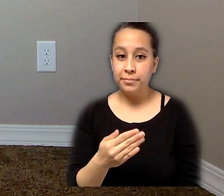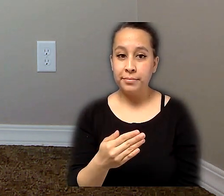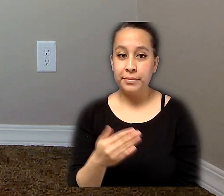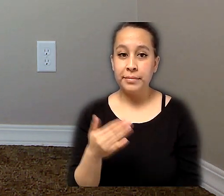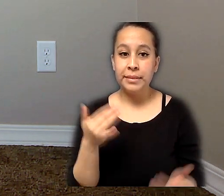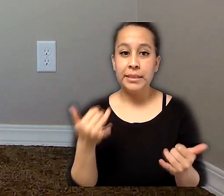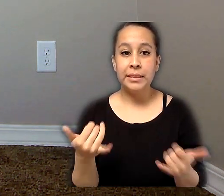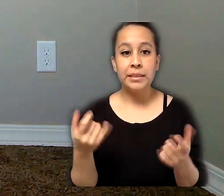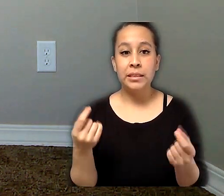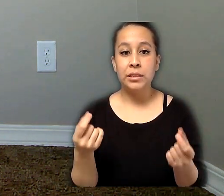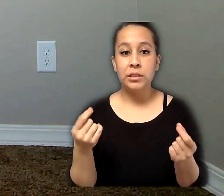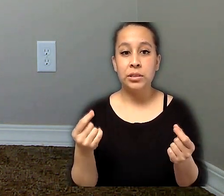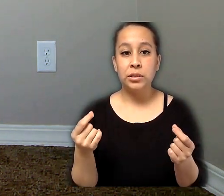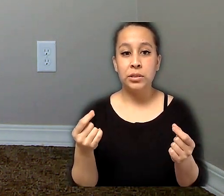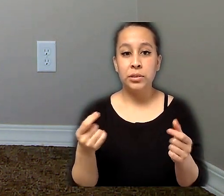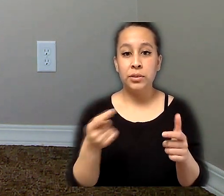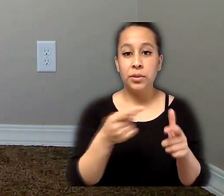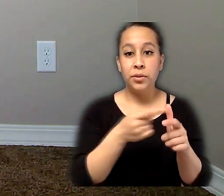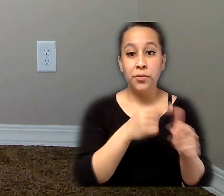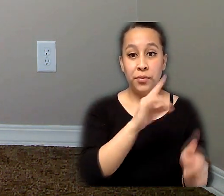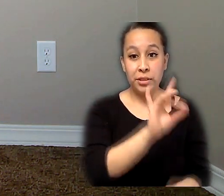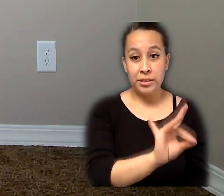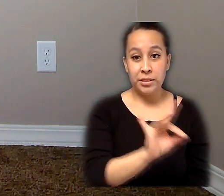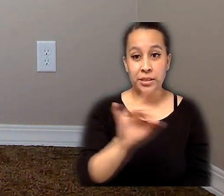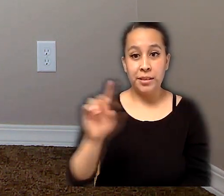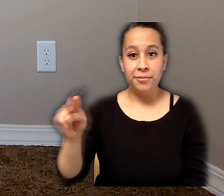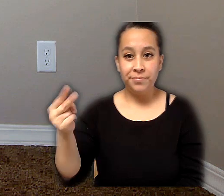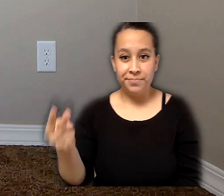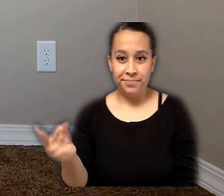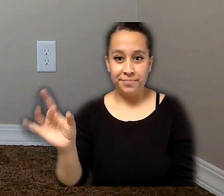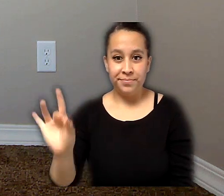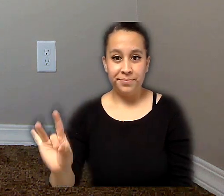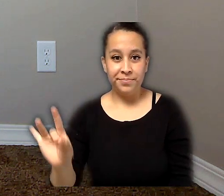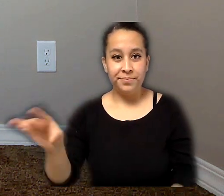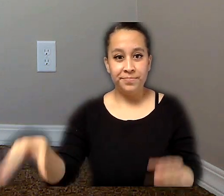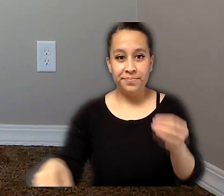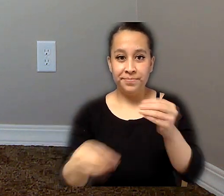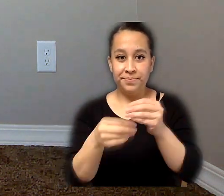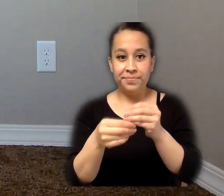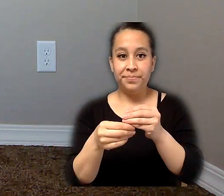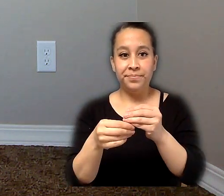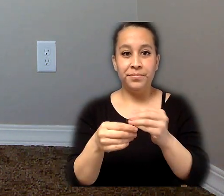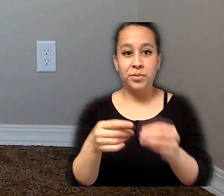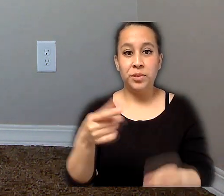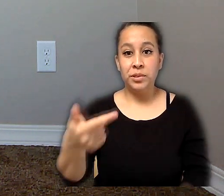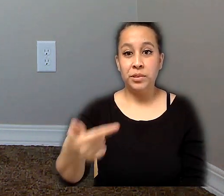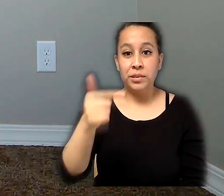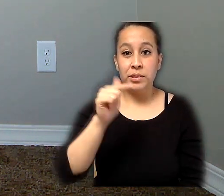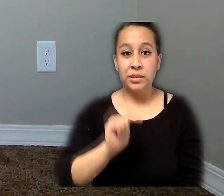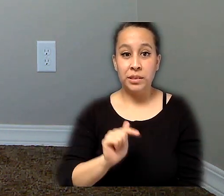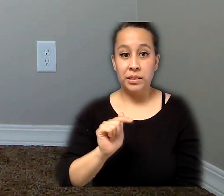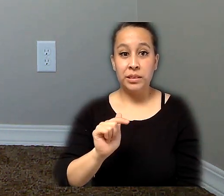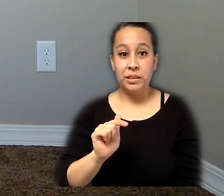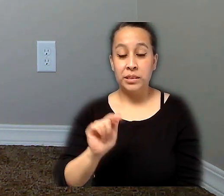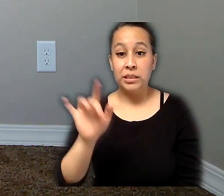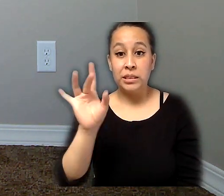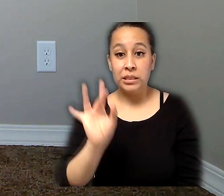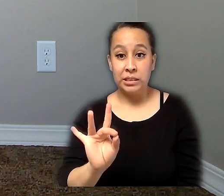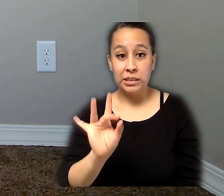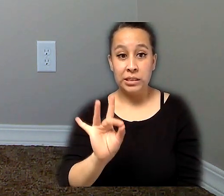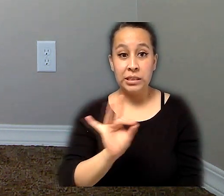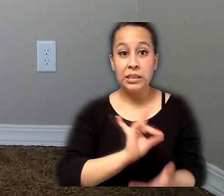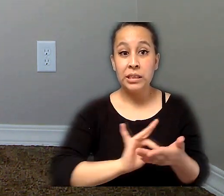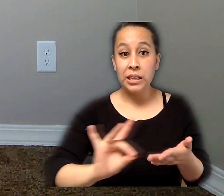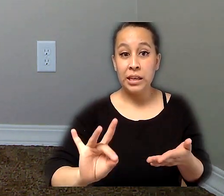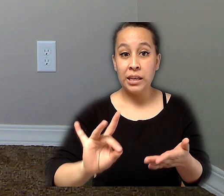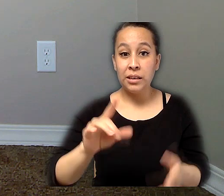do first eight count and the second eight count. Put them together. I'm going to go first for eight counts, and then